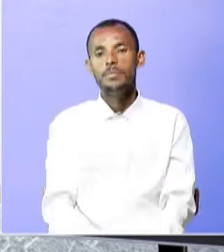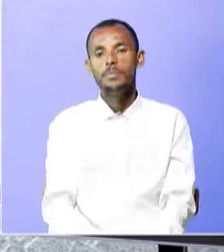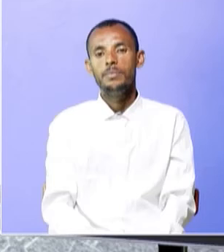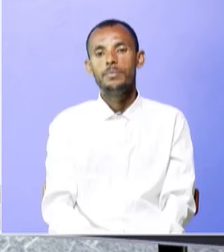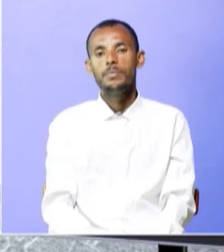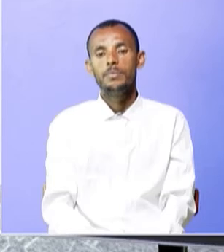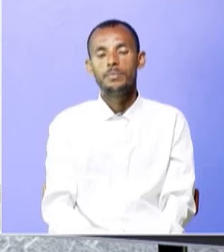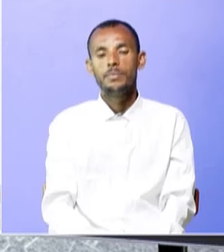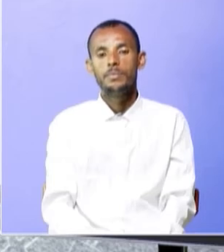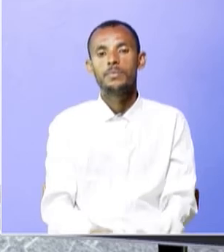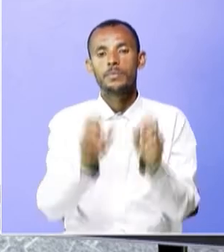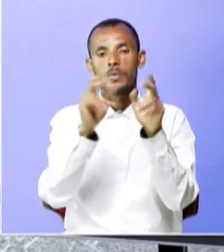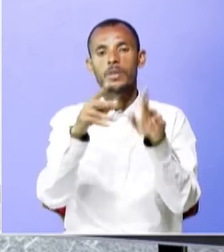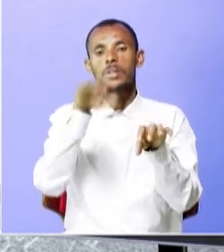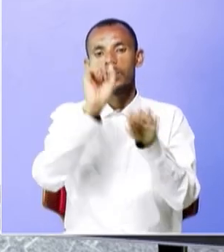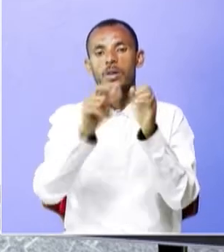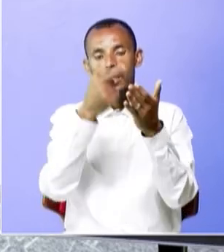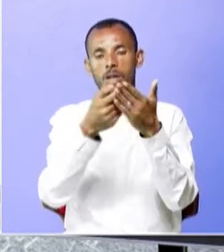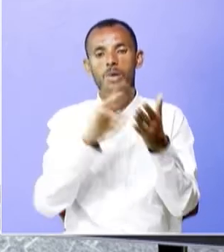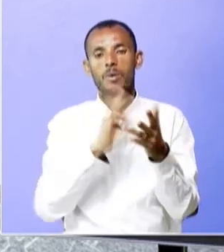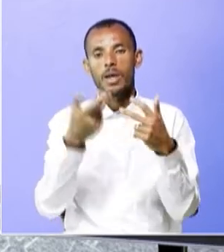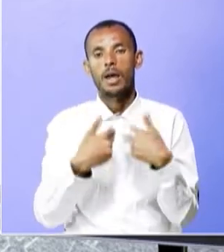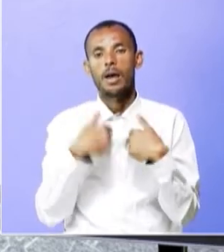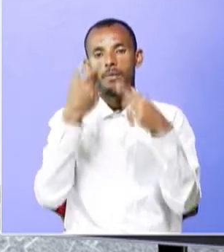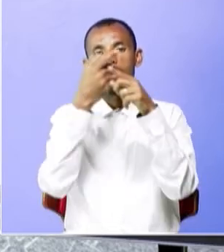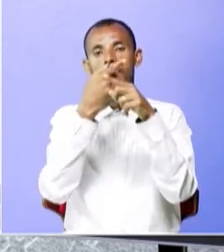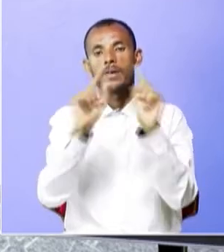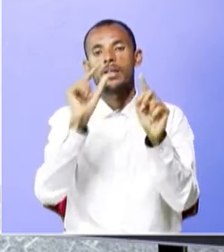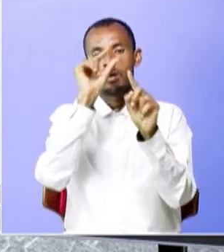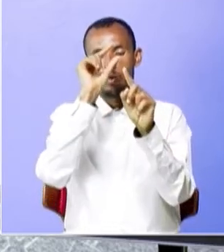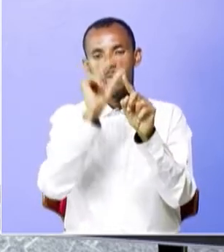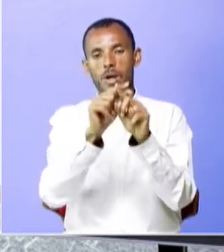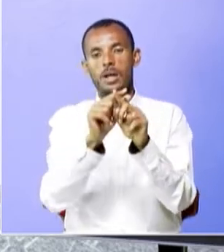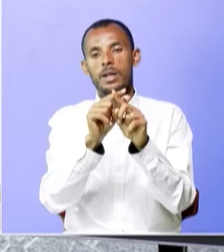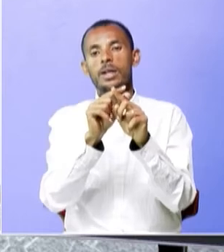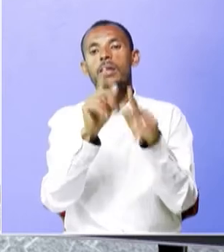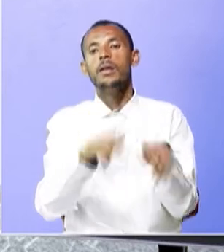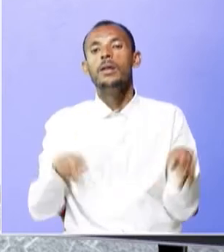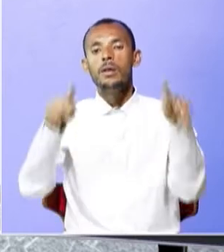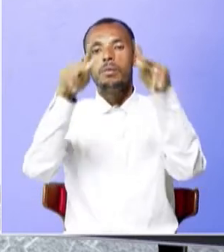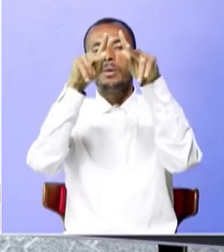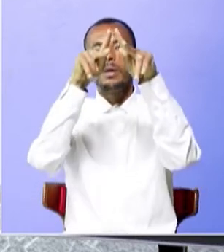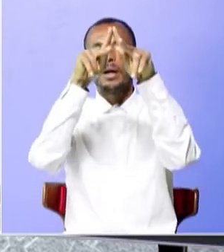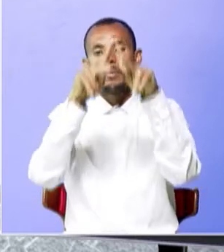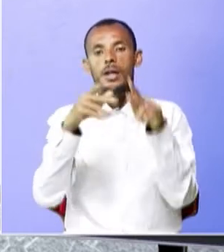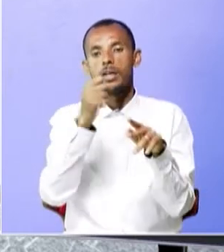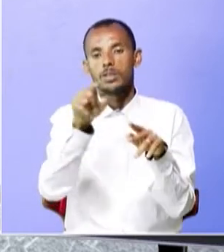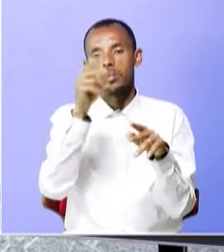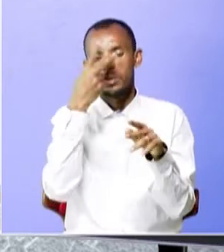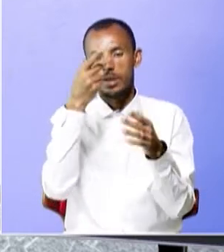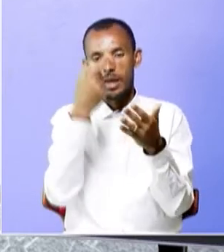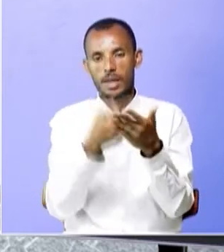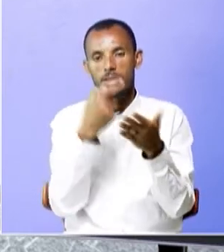Okay, so here we have different terminologies in pyramid. As you can see here, this is